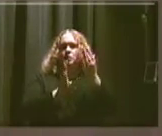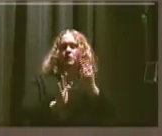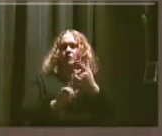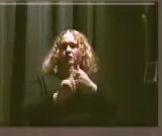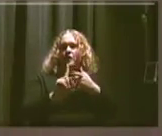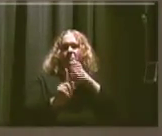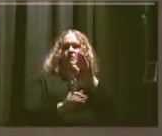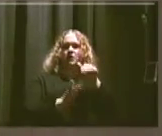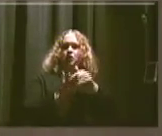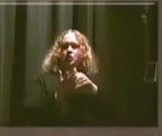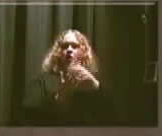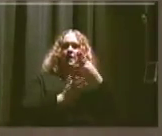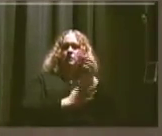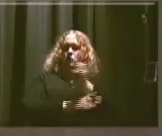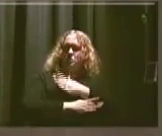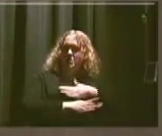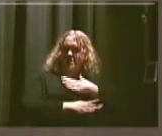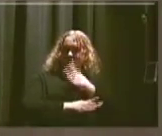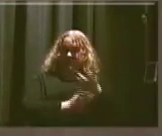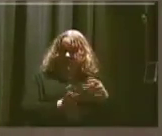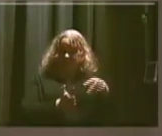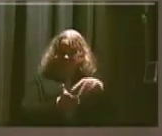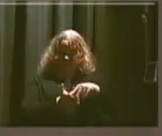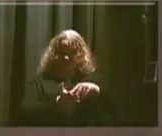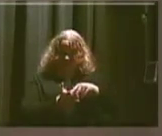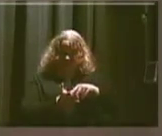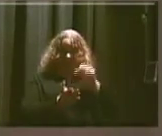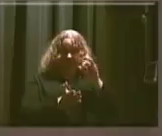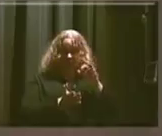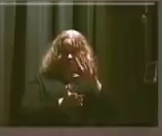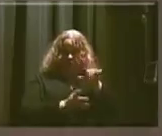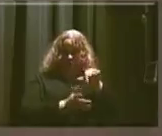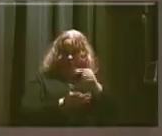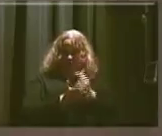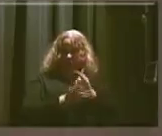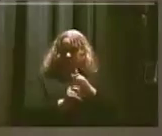stand so we can give you a round of applause if you graduated from Central High School?